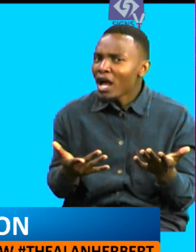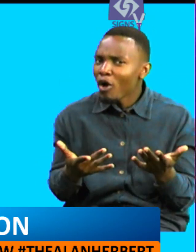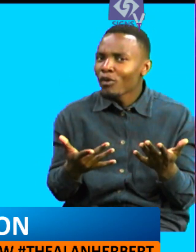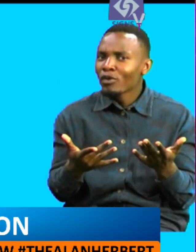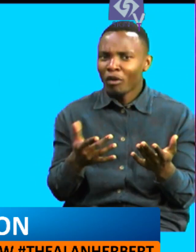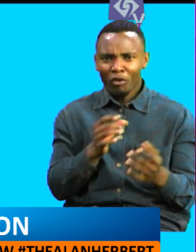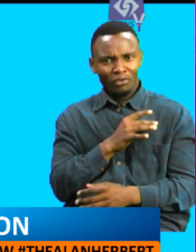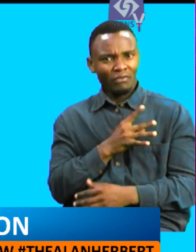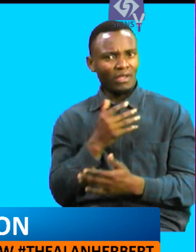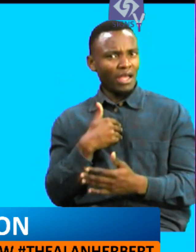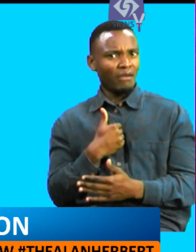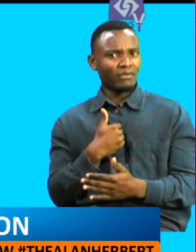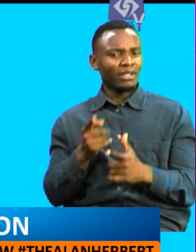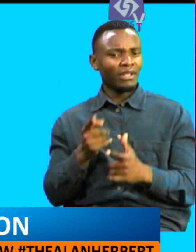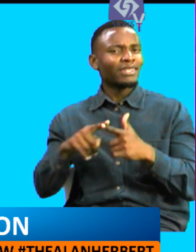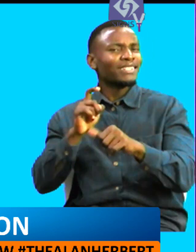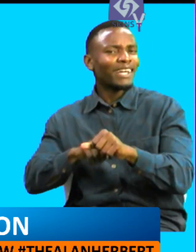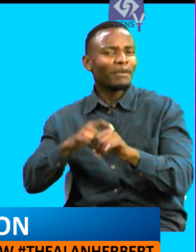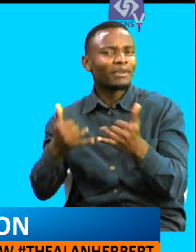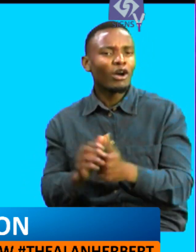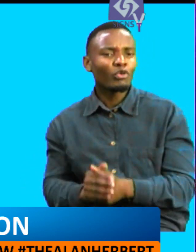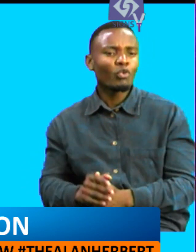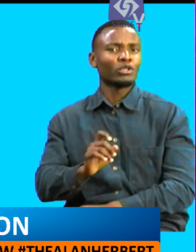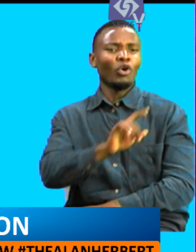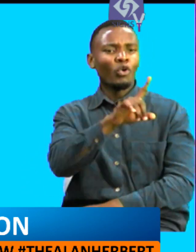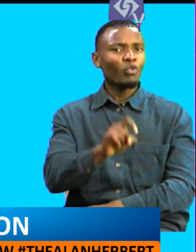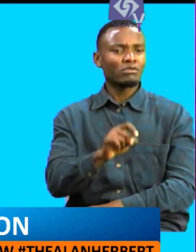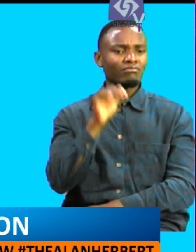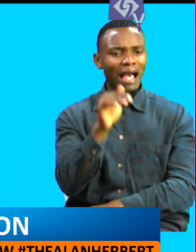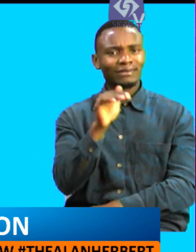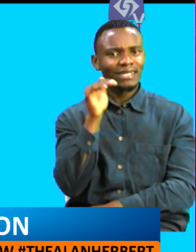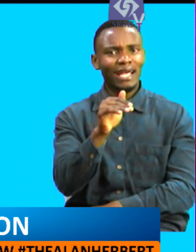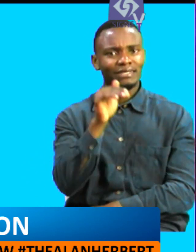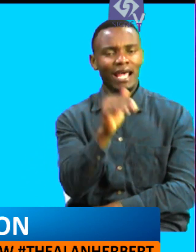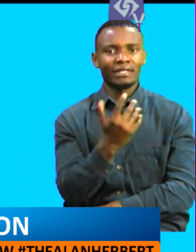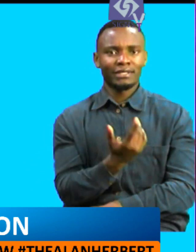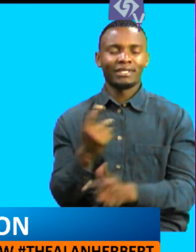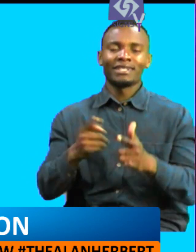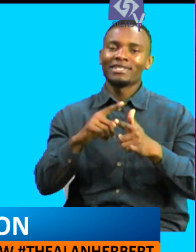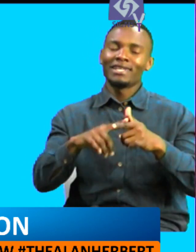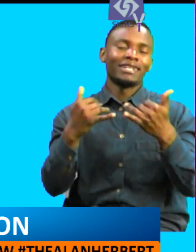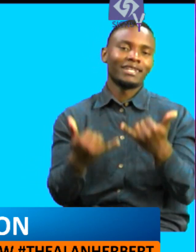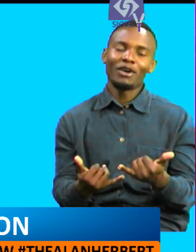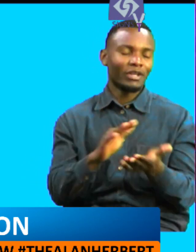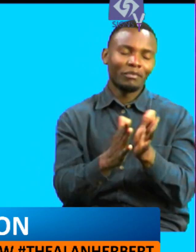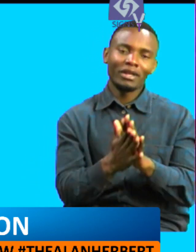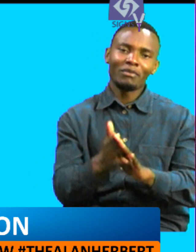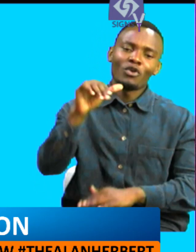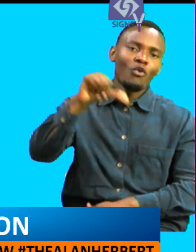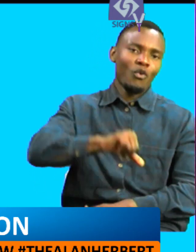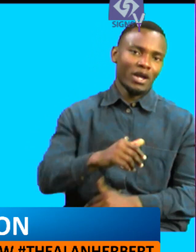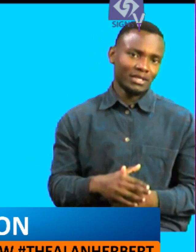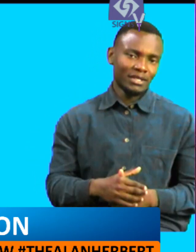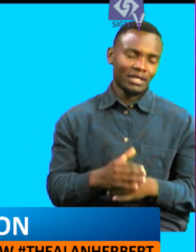Yeah. So when you bombard me with the questions after the other, then you can